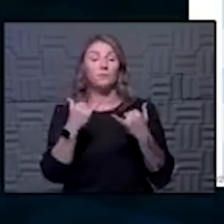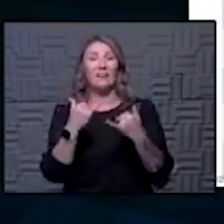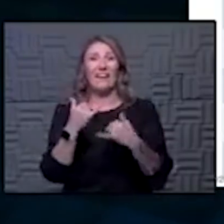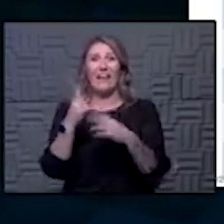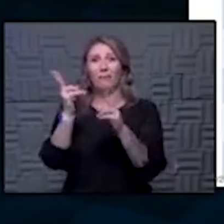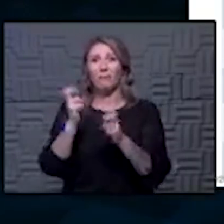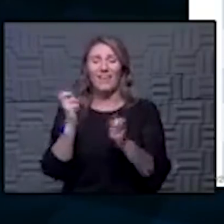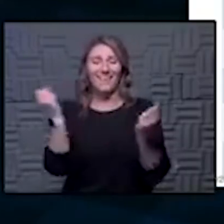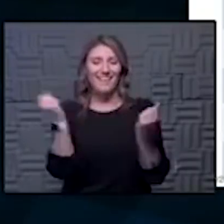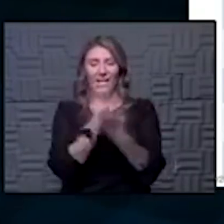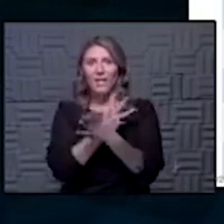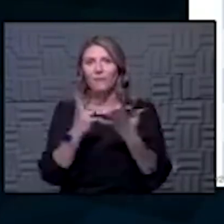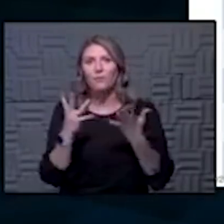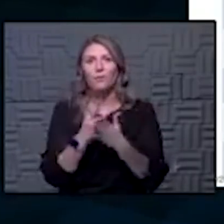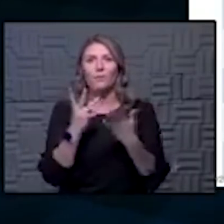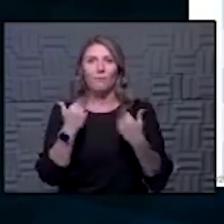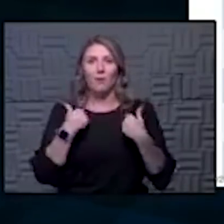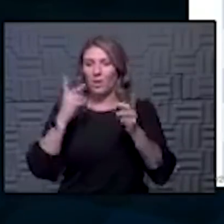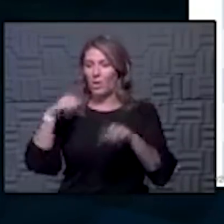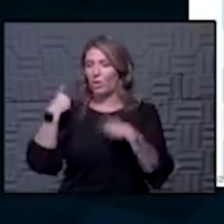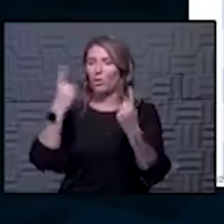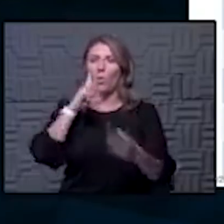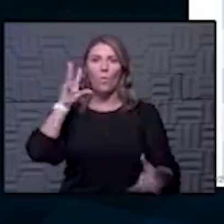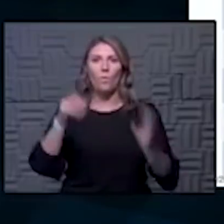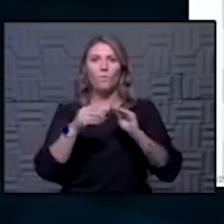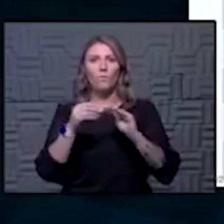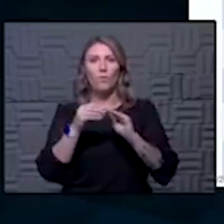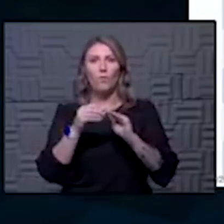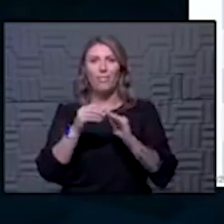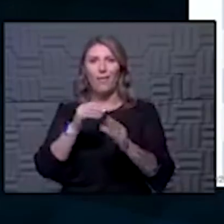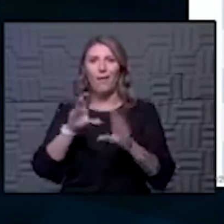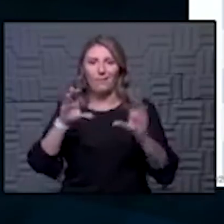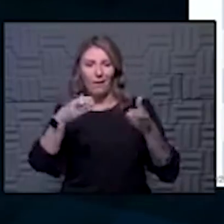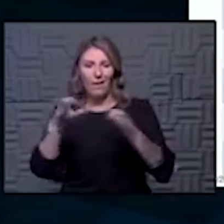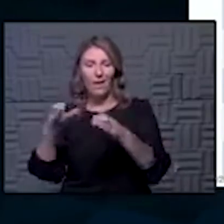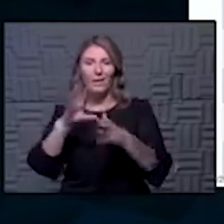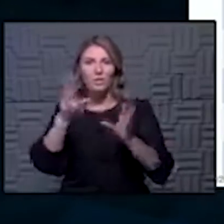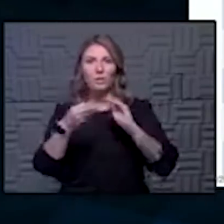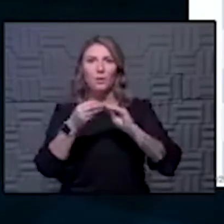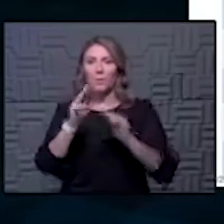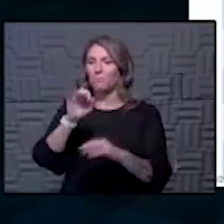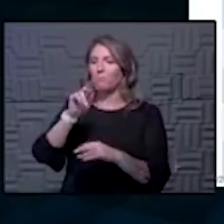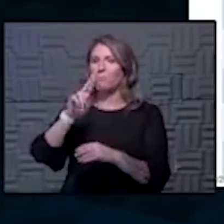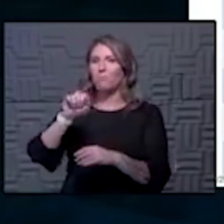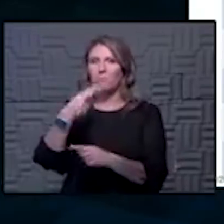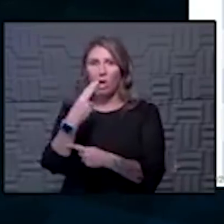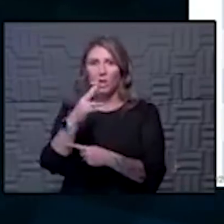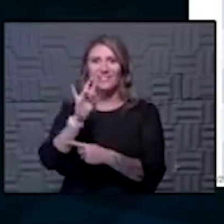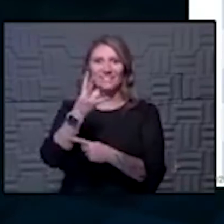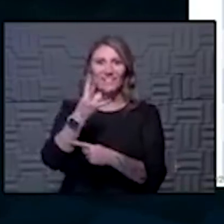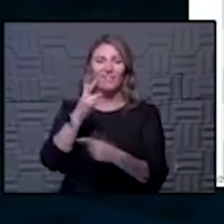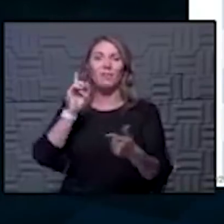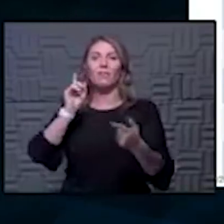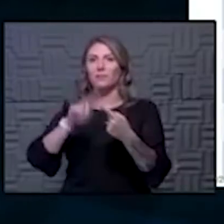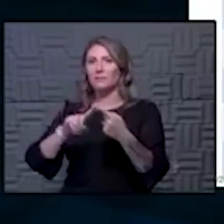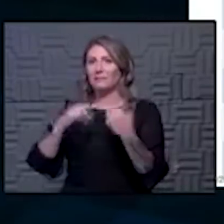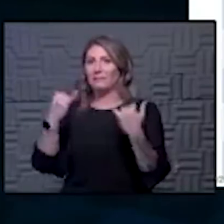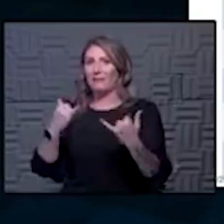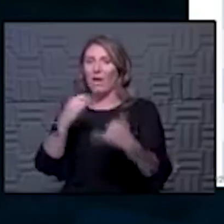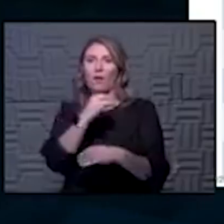grabbed everything that we've had. So the overall category here is the total number from March 7th through now. And then